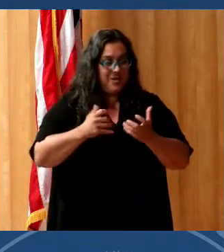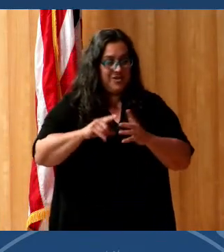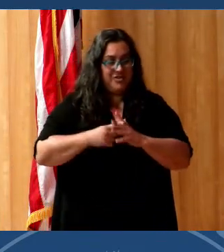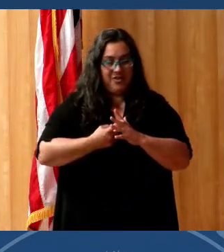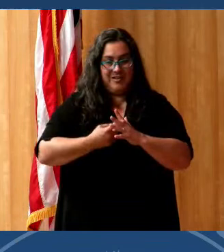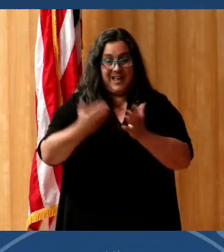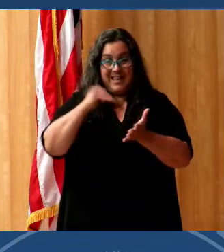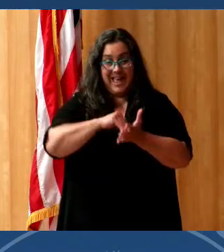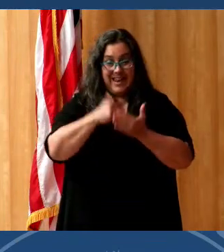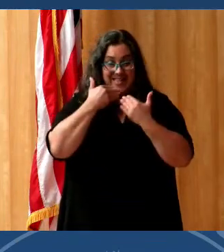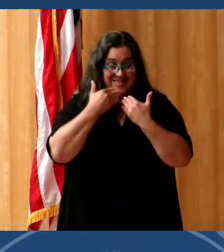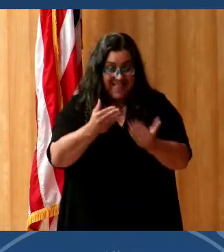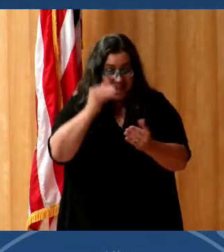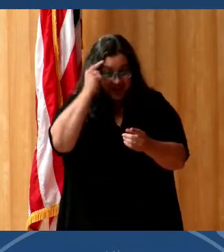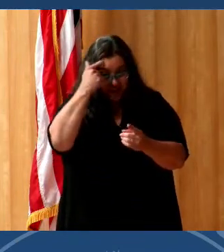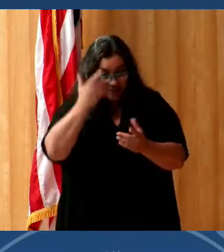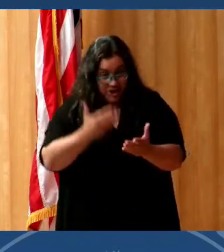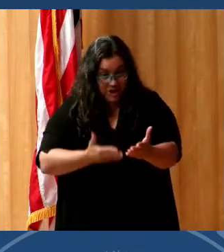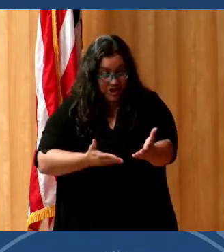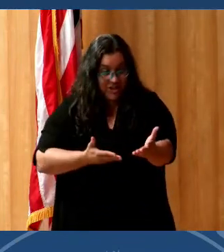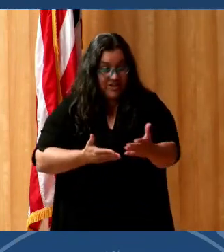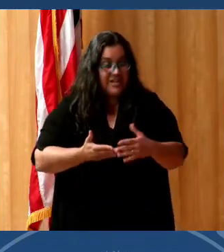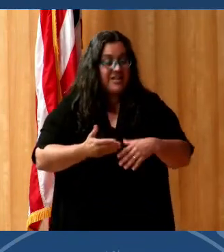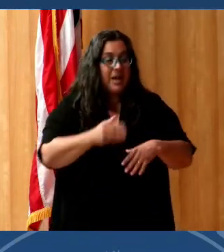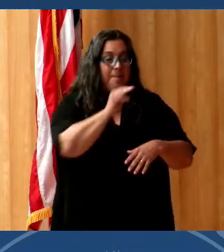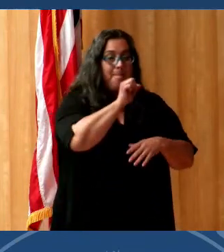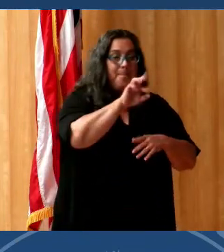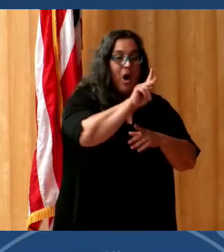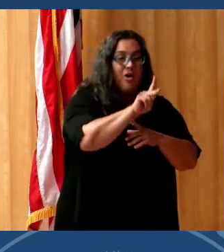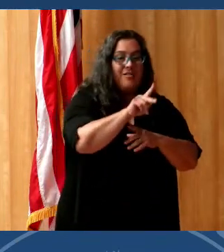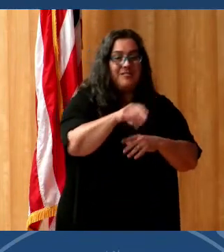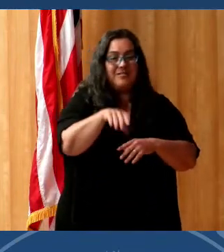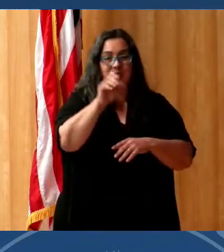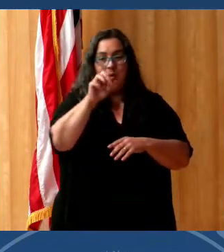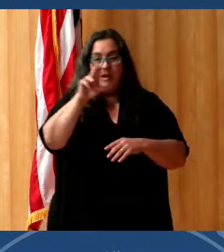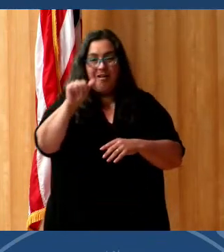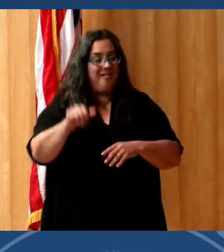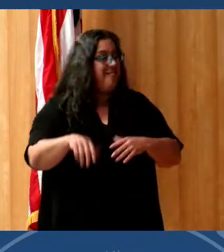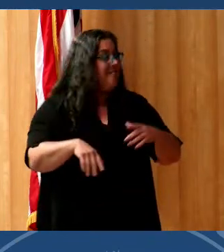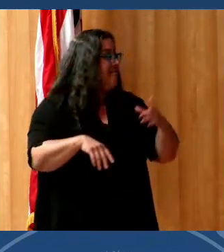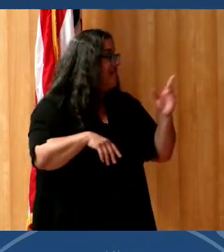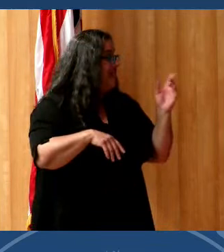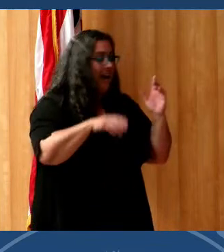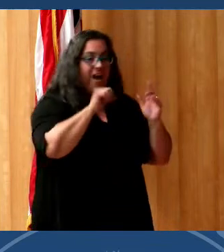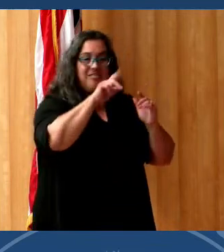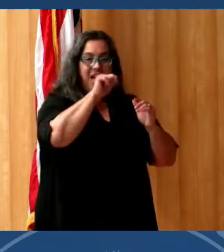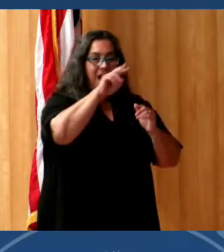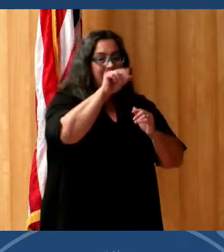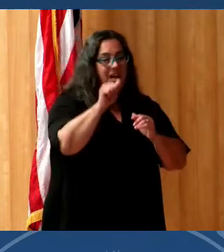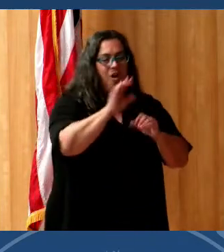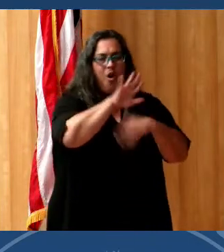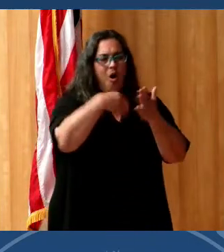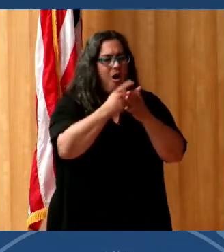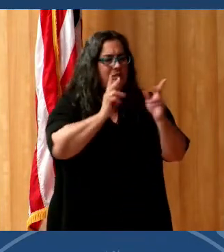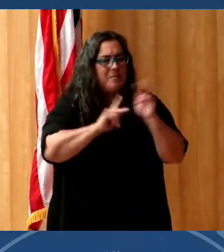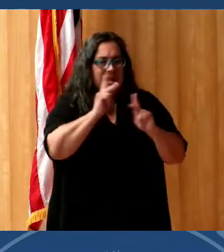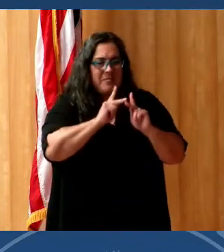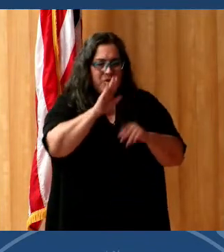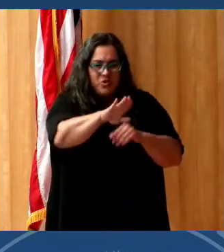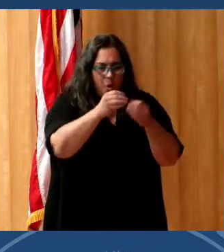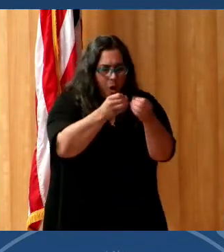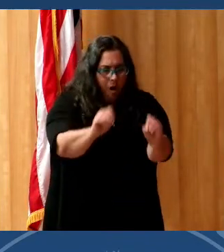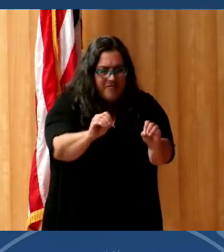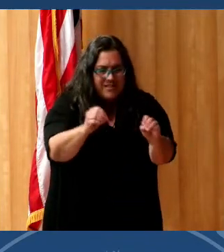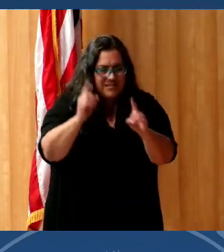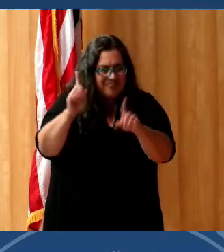again, thanking the governor and Mark and Cora and Alana and those in your office for the vision that we had a